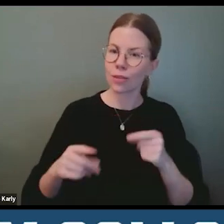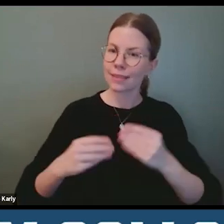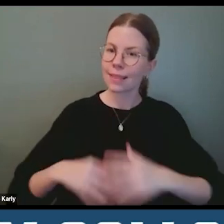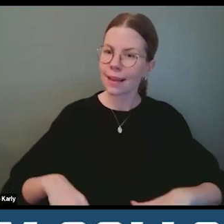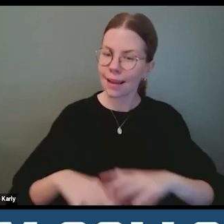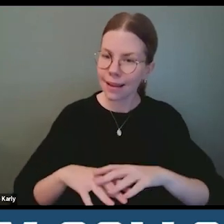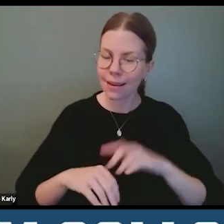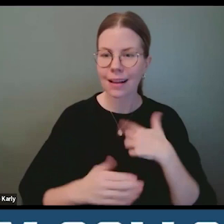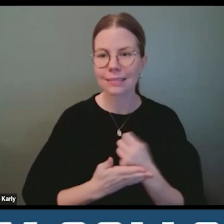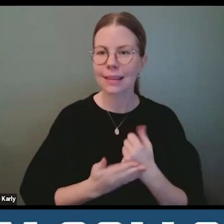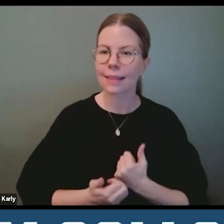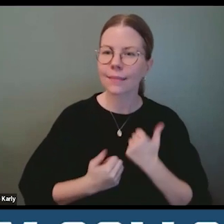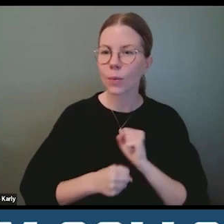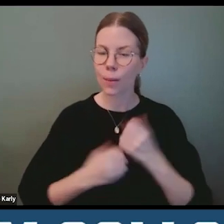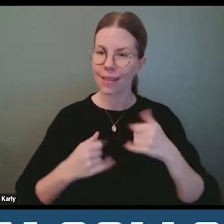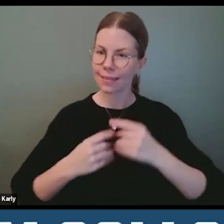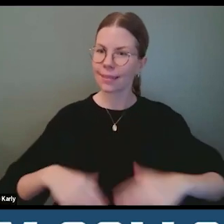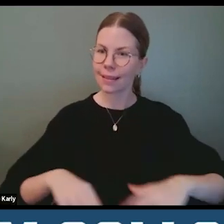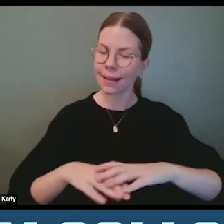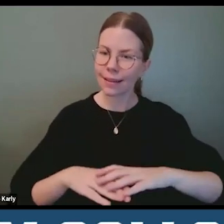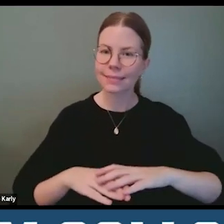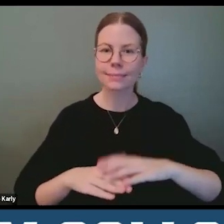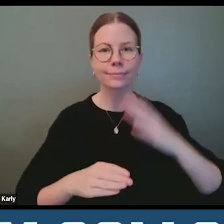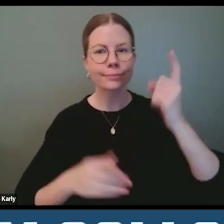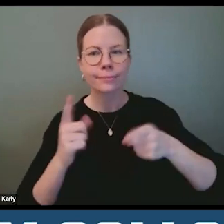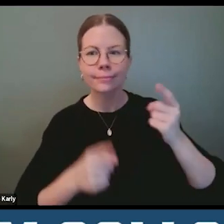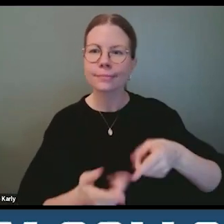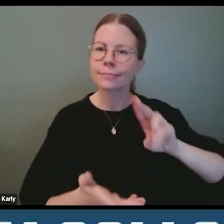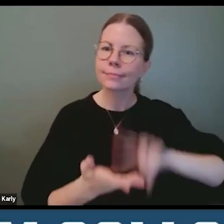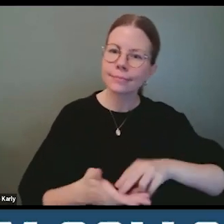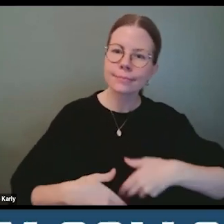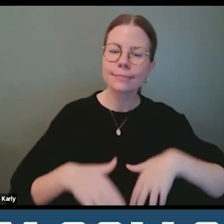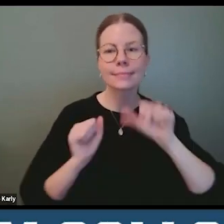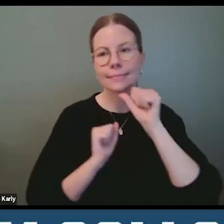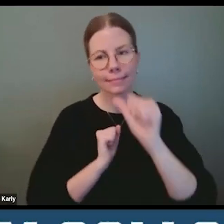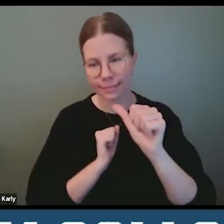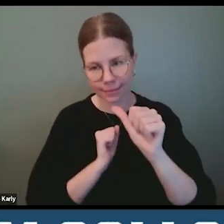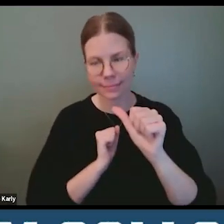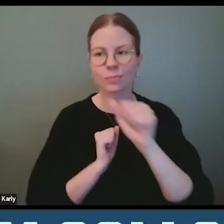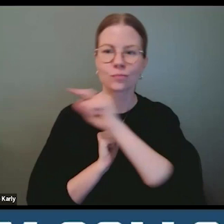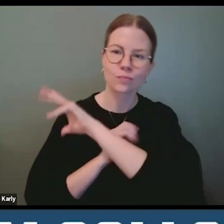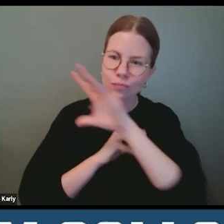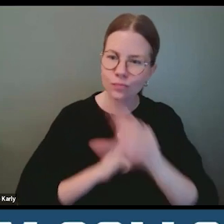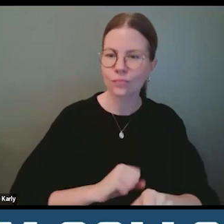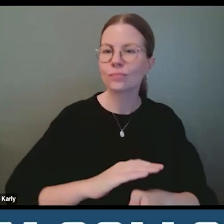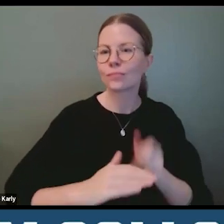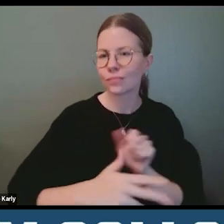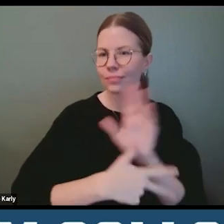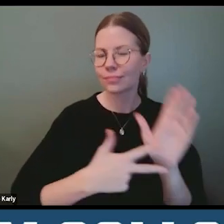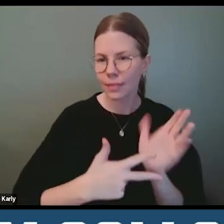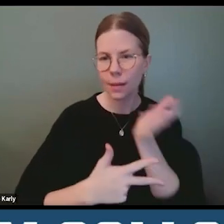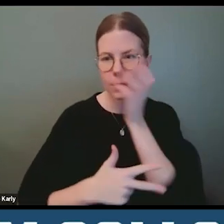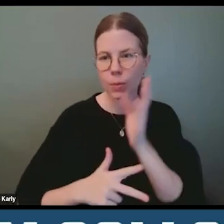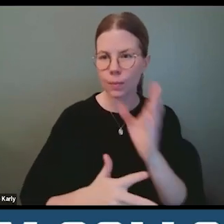and play in the unceded traditional territories, including the Squamish, Tsleil-Waututh, and Musqueam nations on which SFU Vancouver